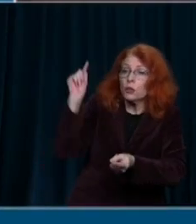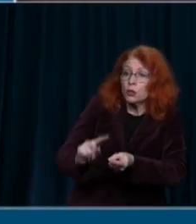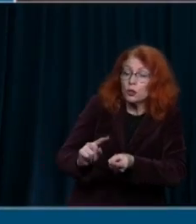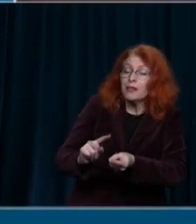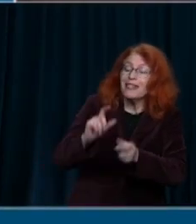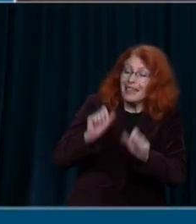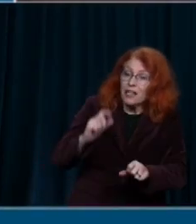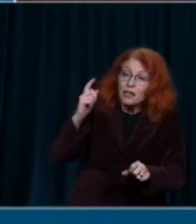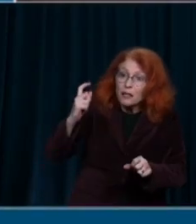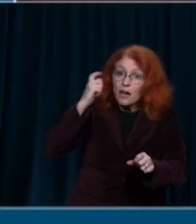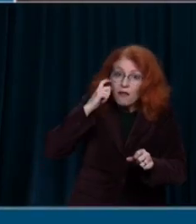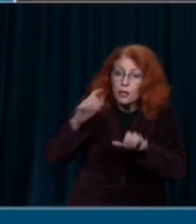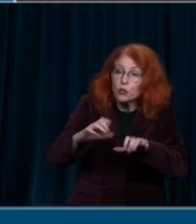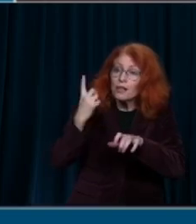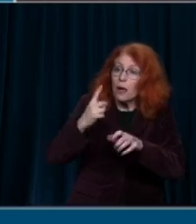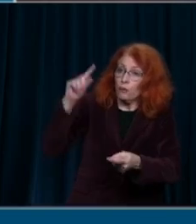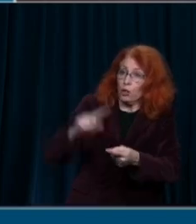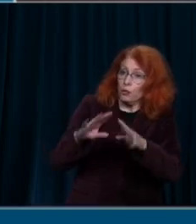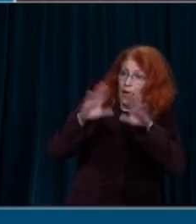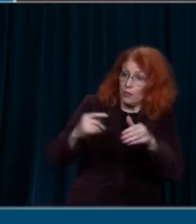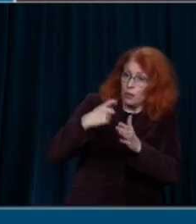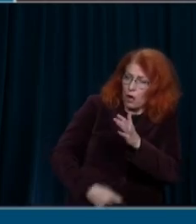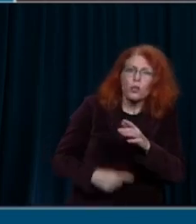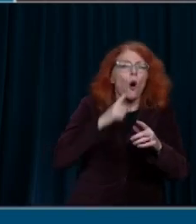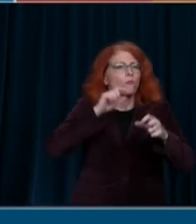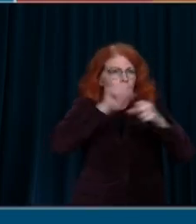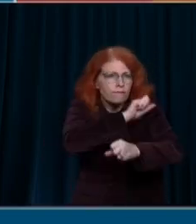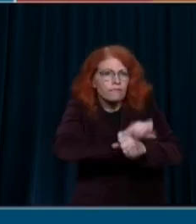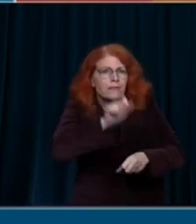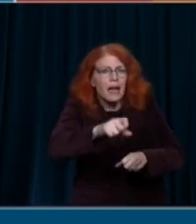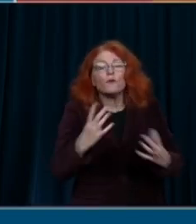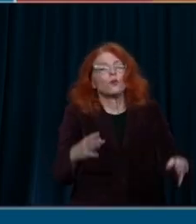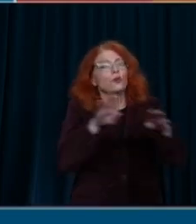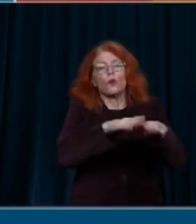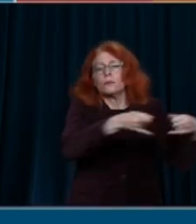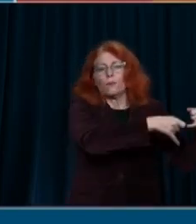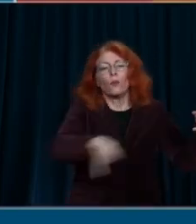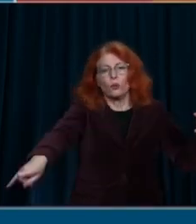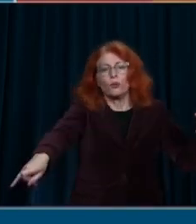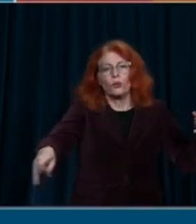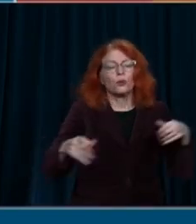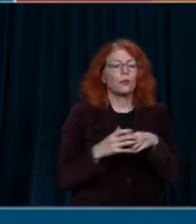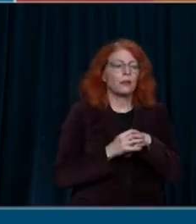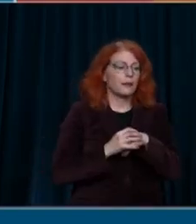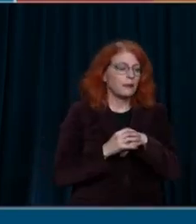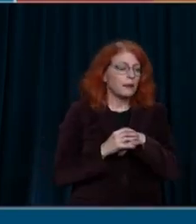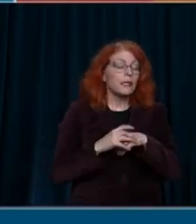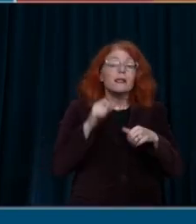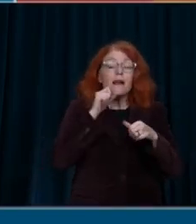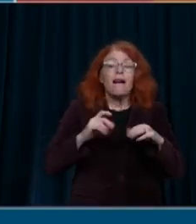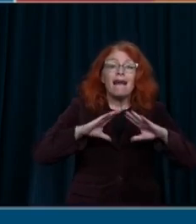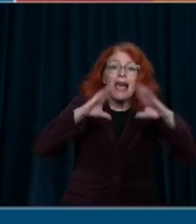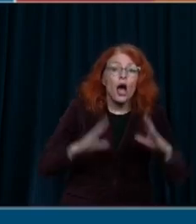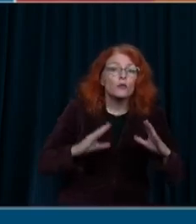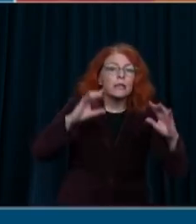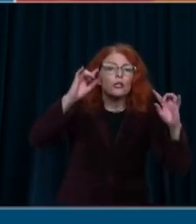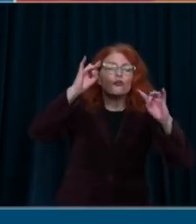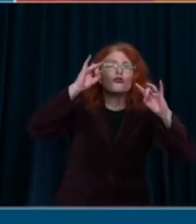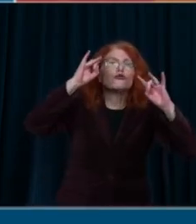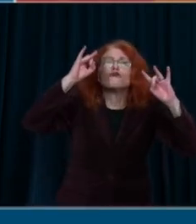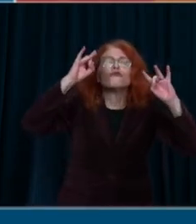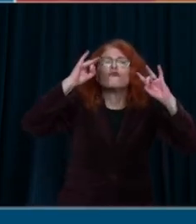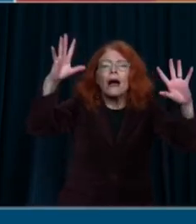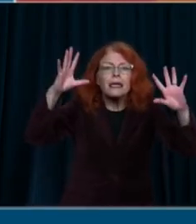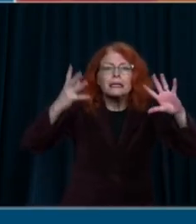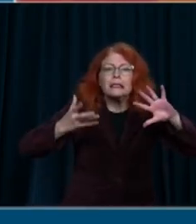the government do something to reduce housing costs? Or is yes, that a free market? absolutely. We got to close the border. See, there's not a housing crisis and there's not a